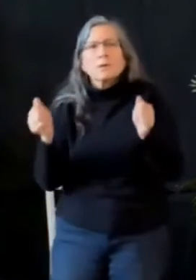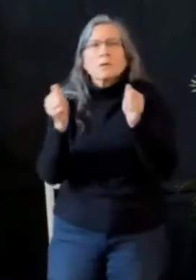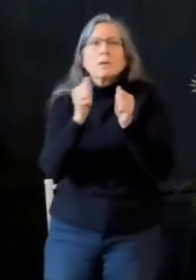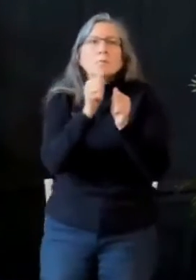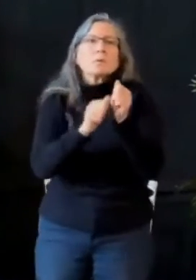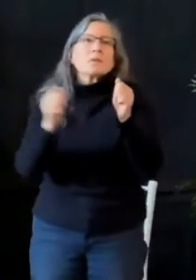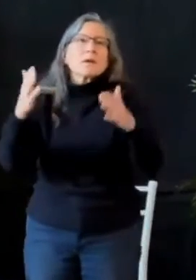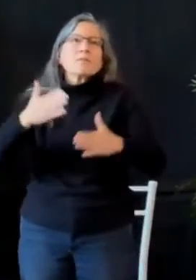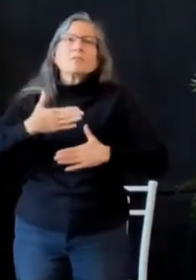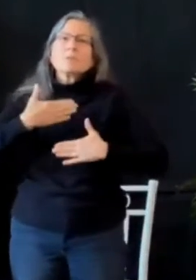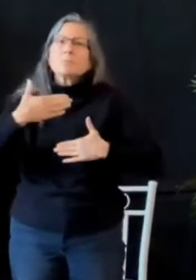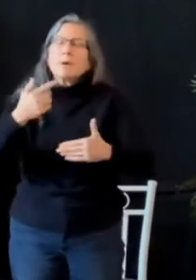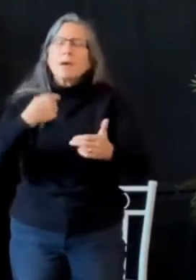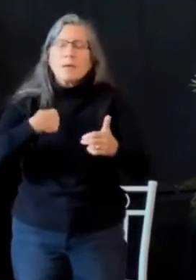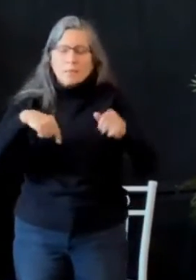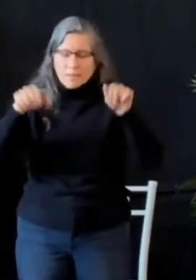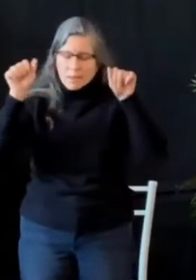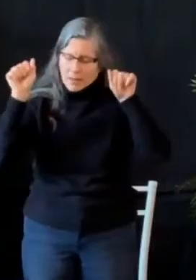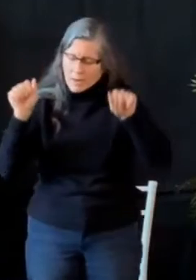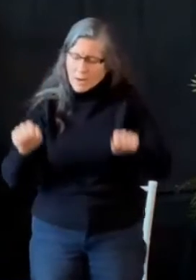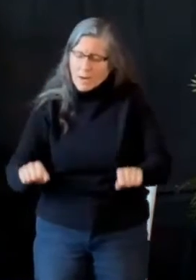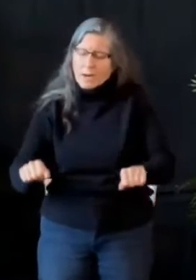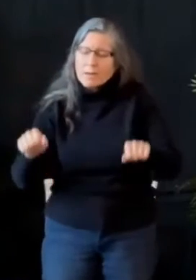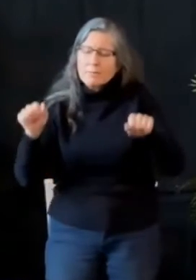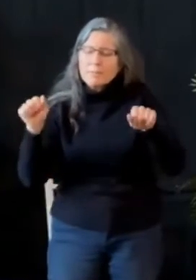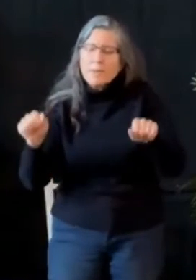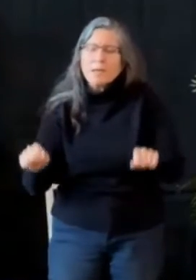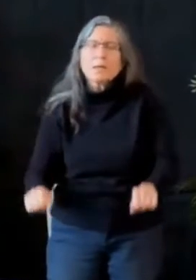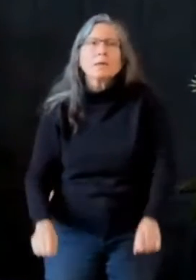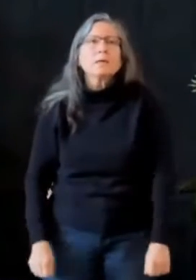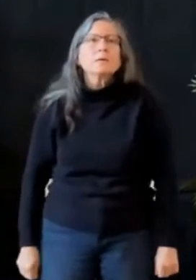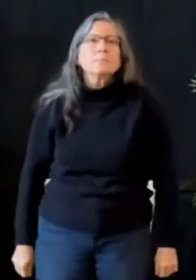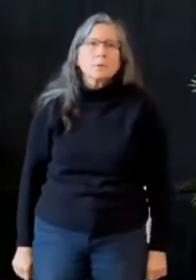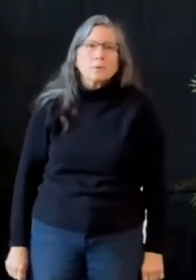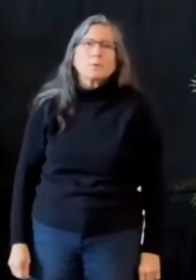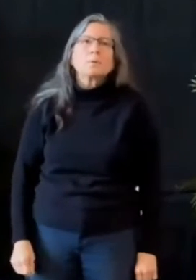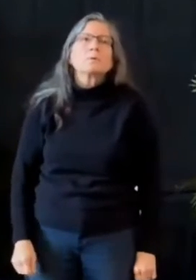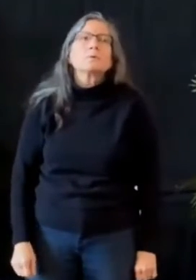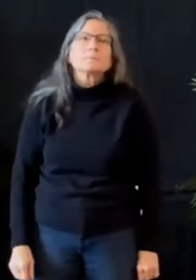good. With every breath that I am